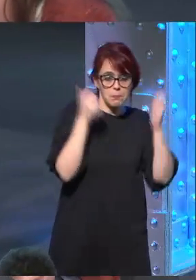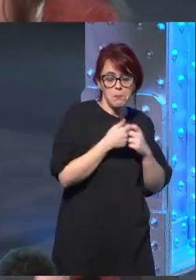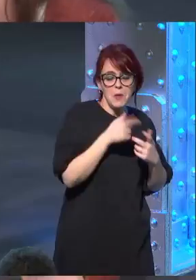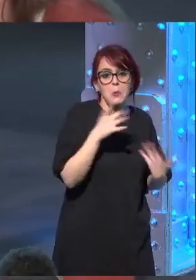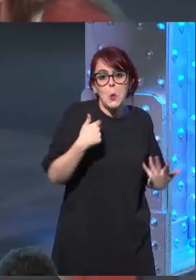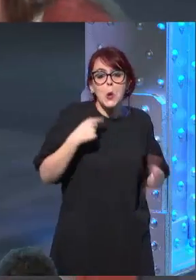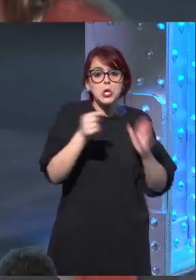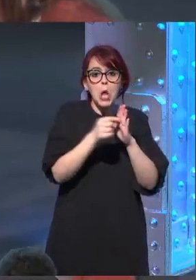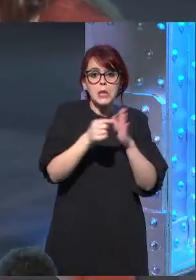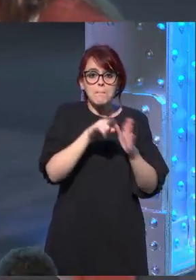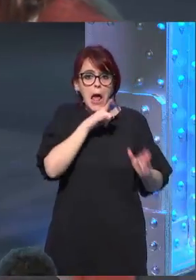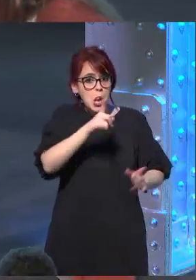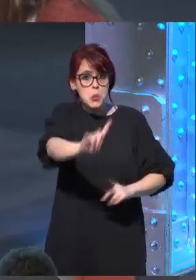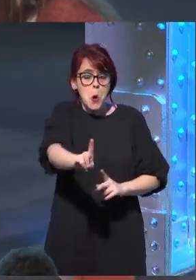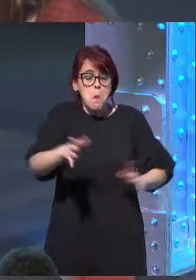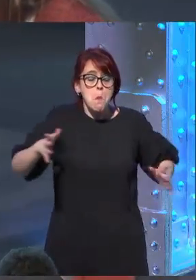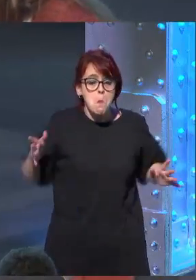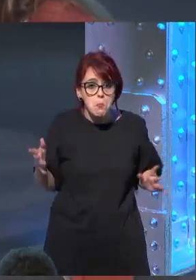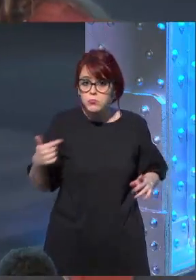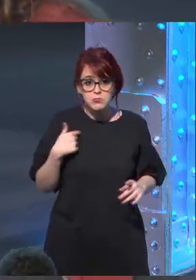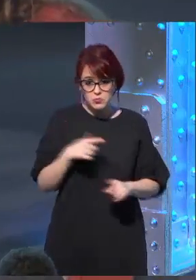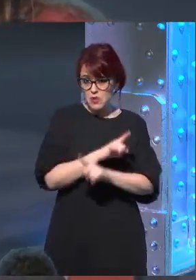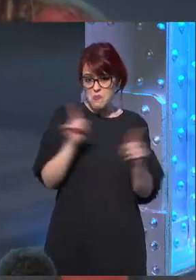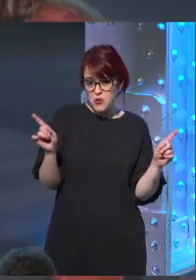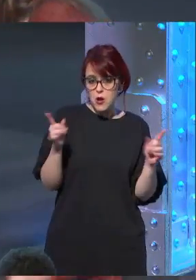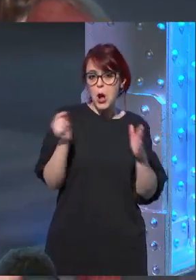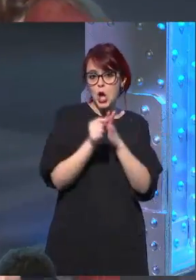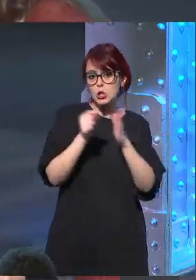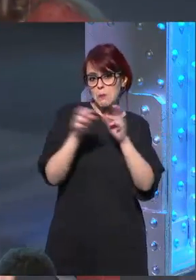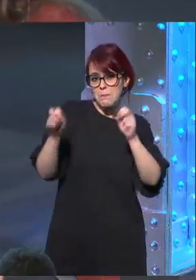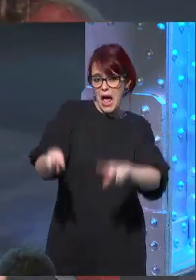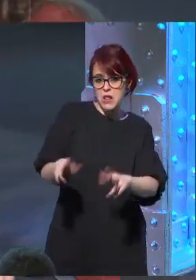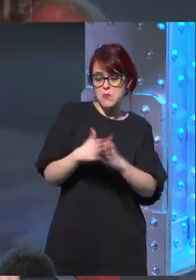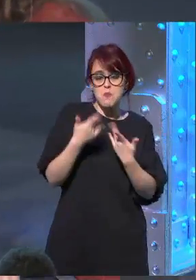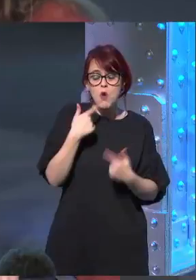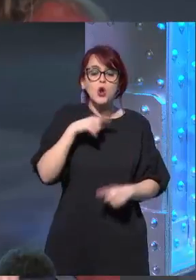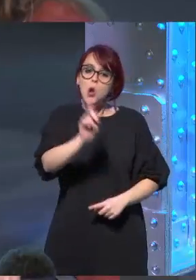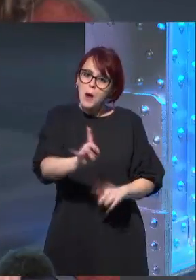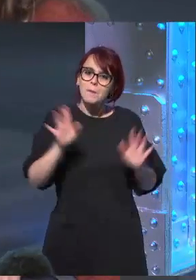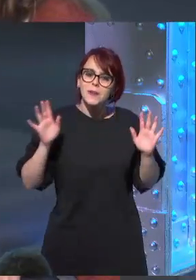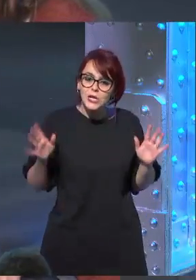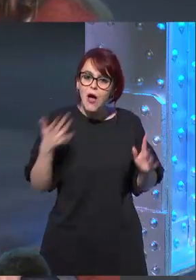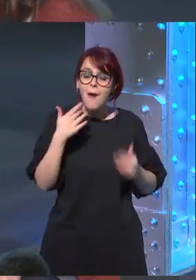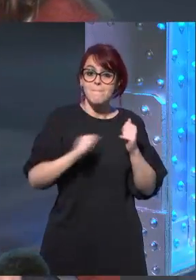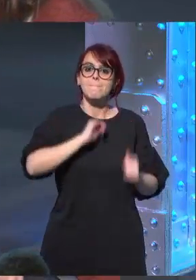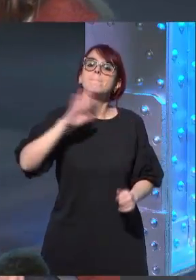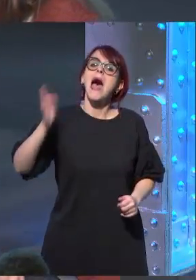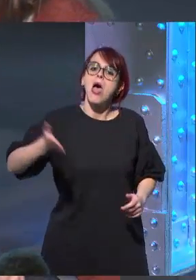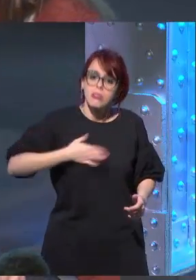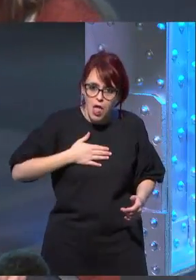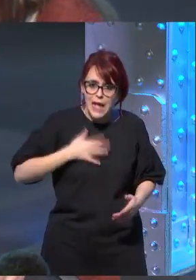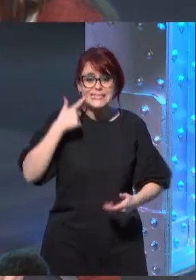studying just to check the notifications. I don't see that I have got worse grades because of this. Me